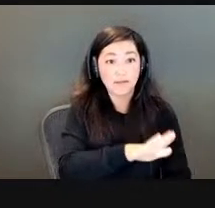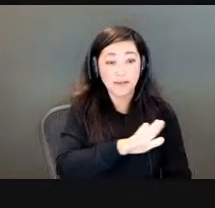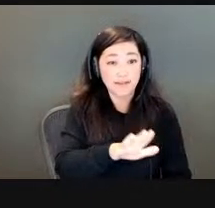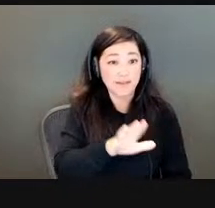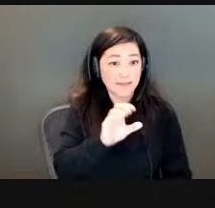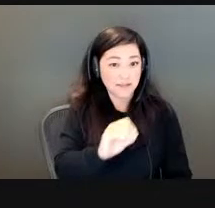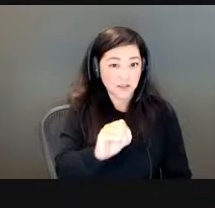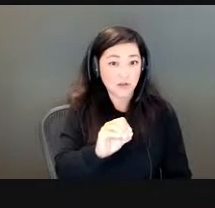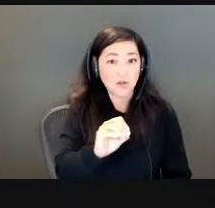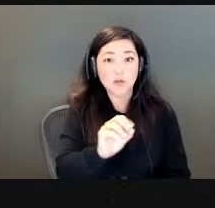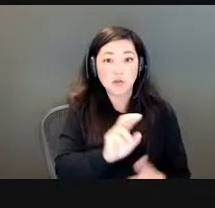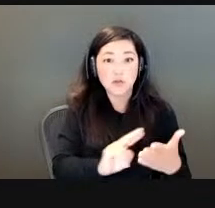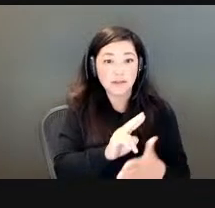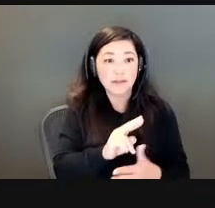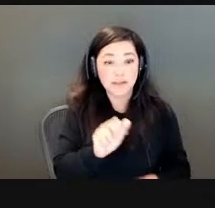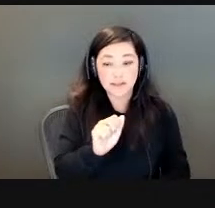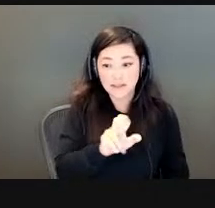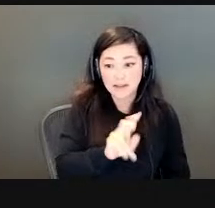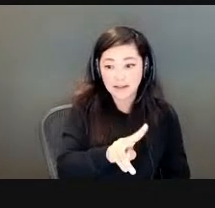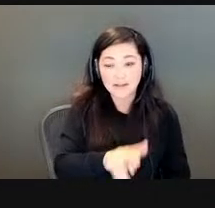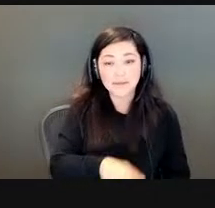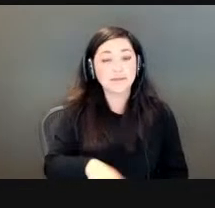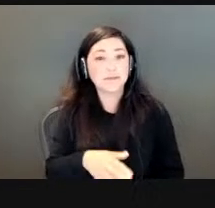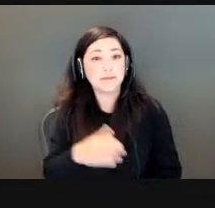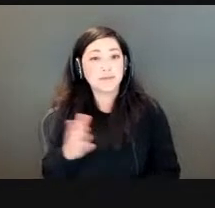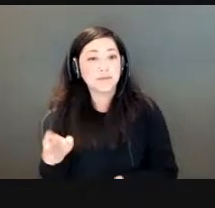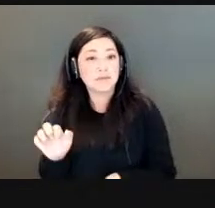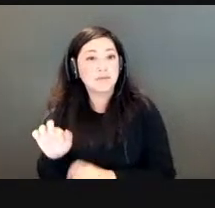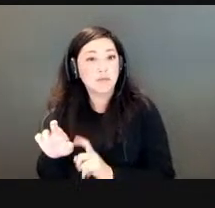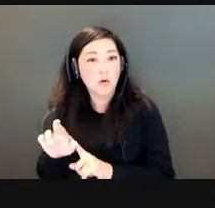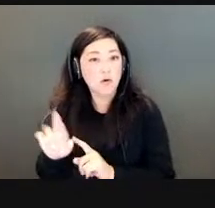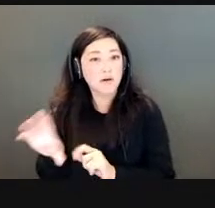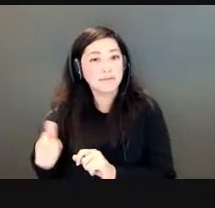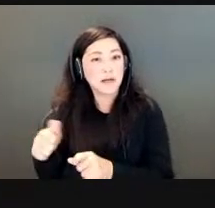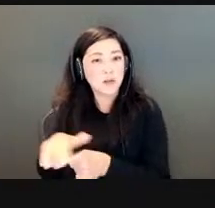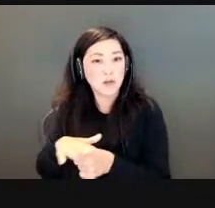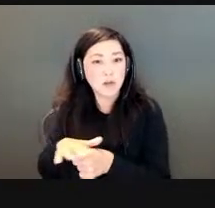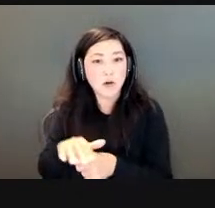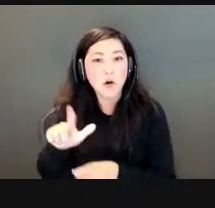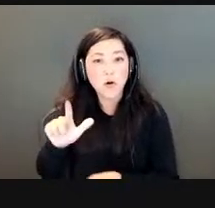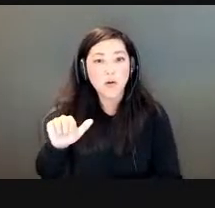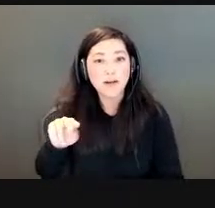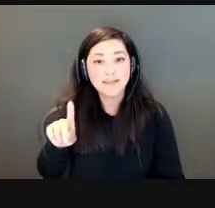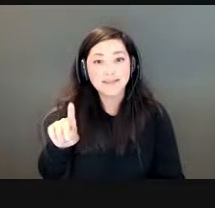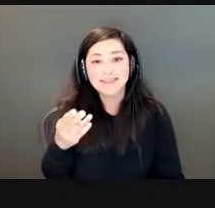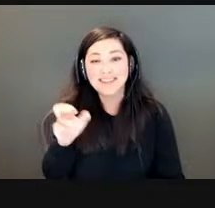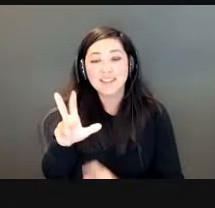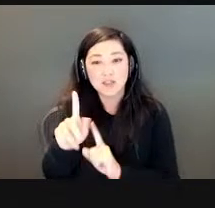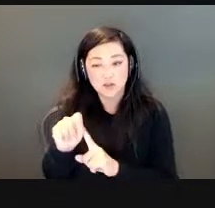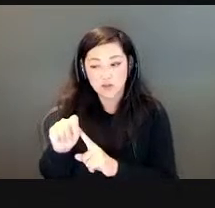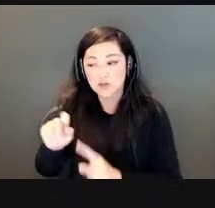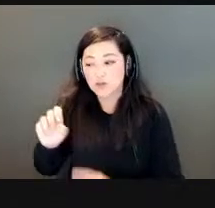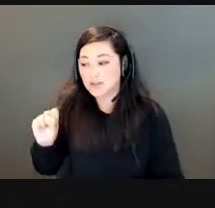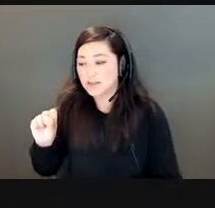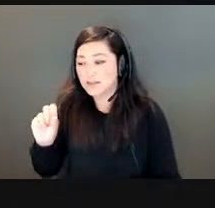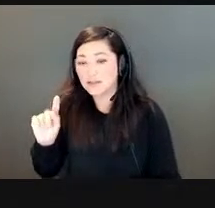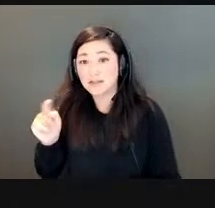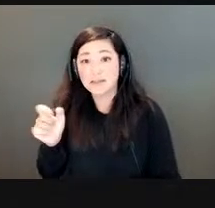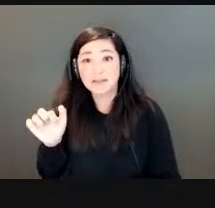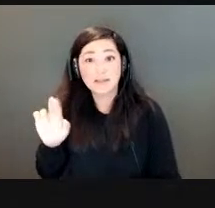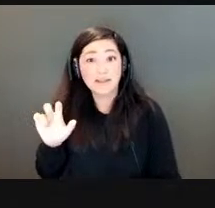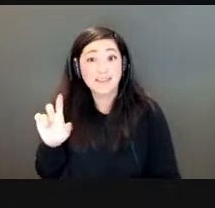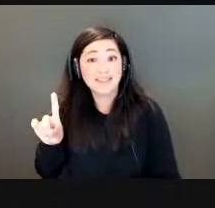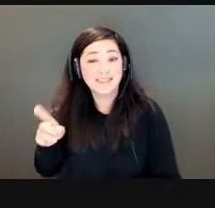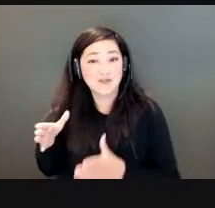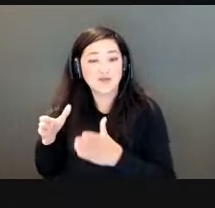University Avenue, or Toronto Rehab Lyndhurst Centre, located at 520 Sutherland Drive.